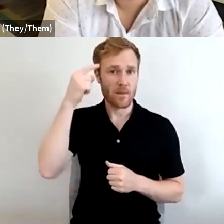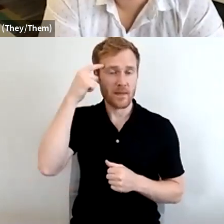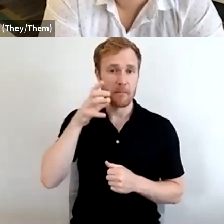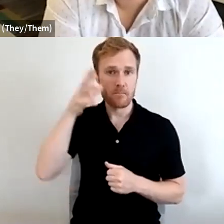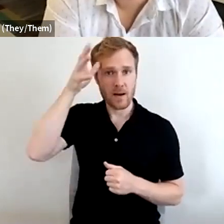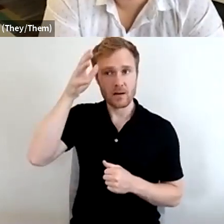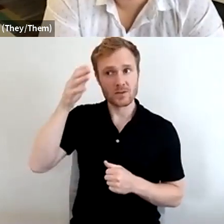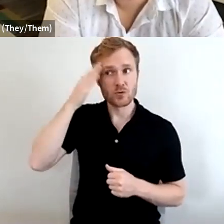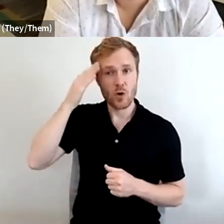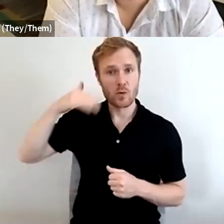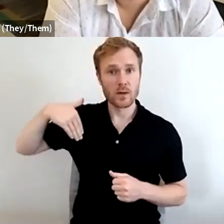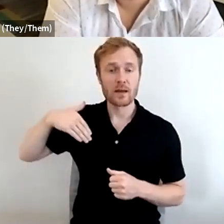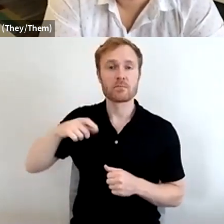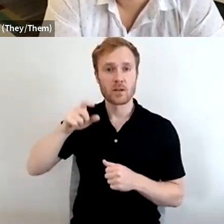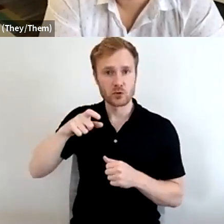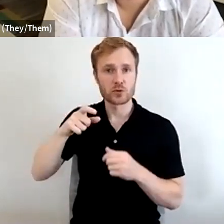they should know?